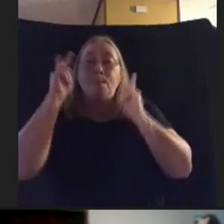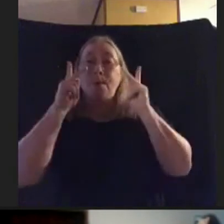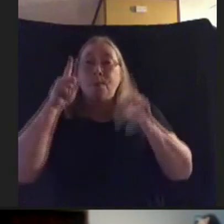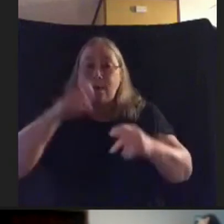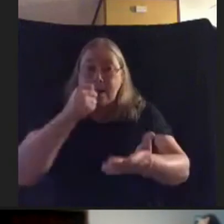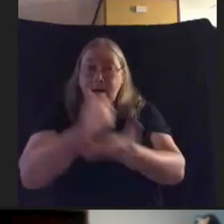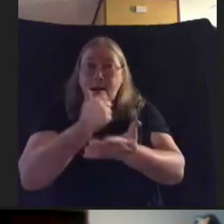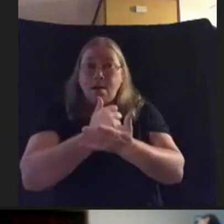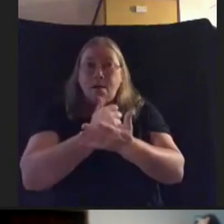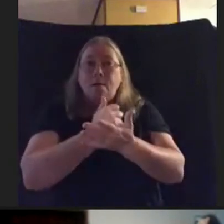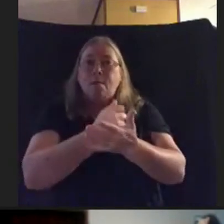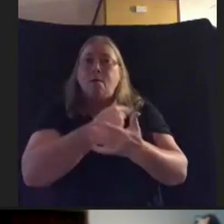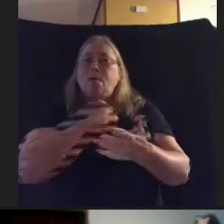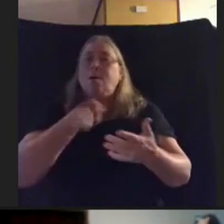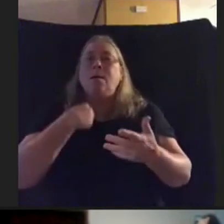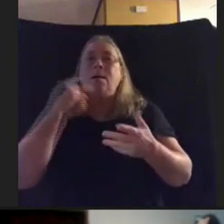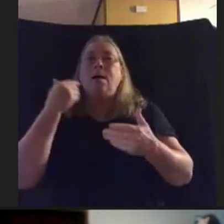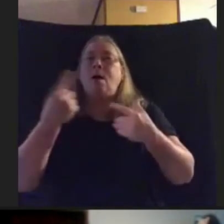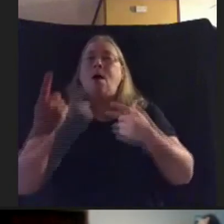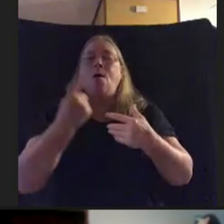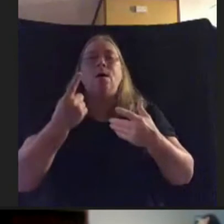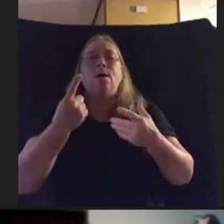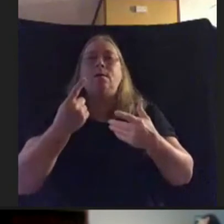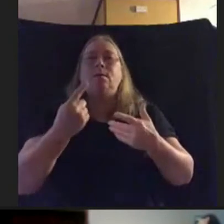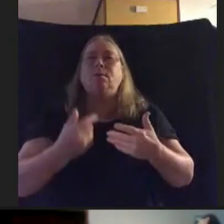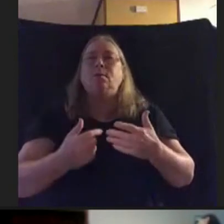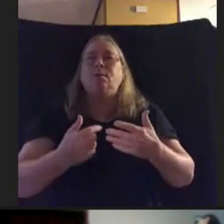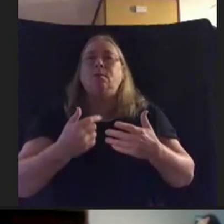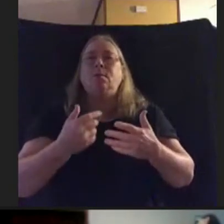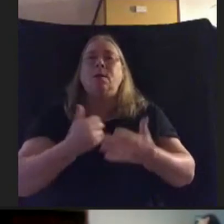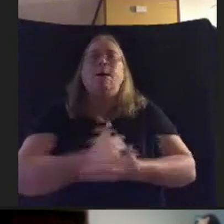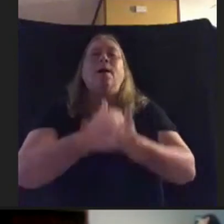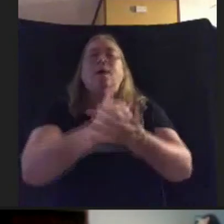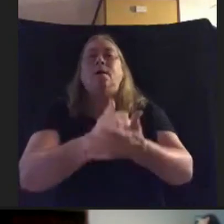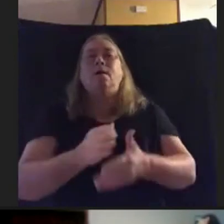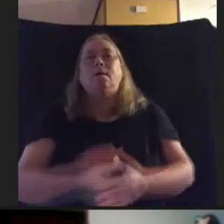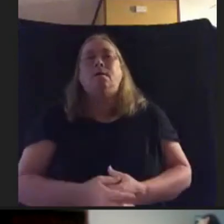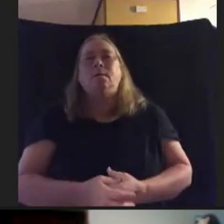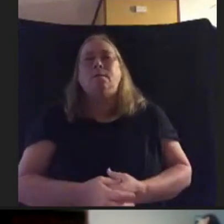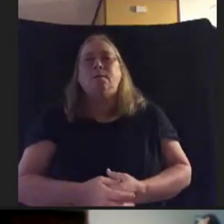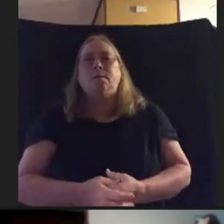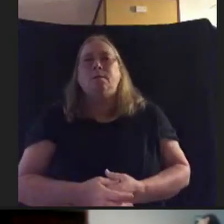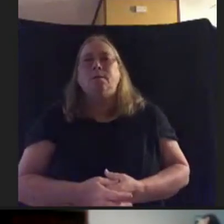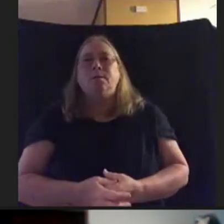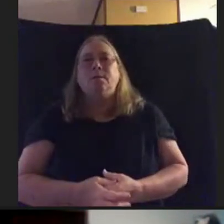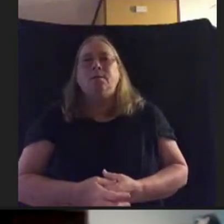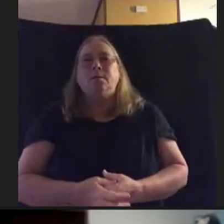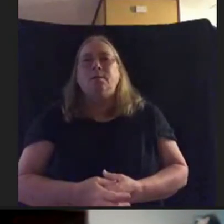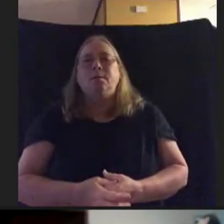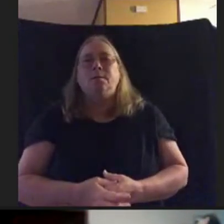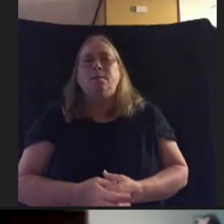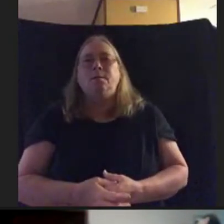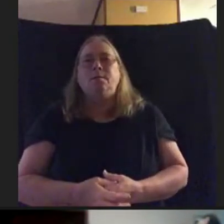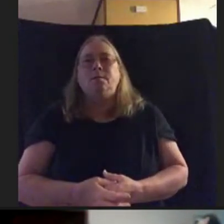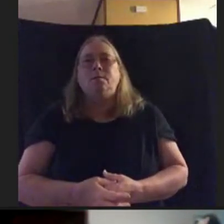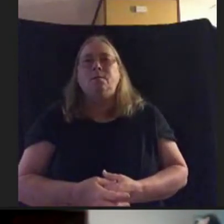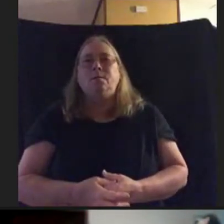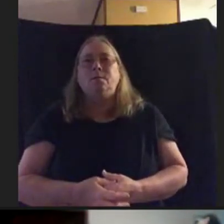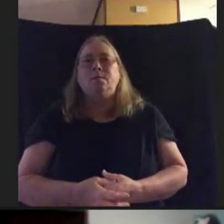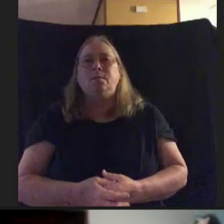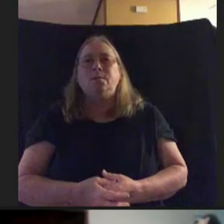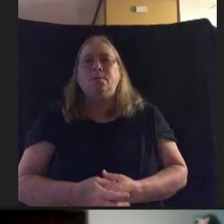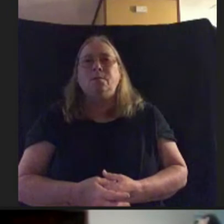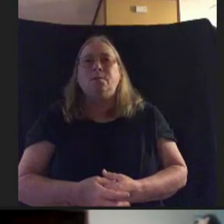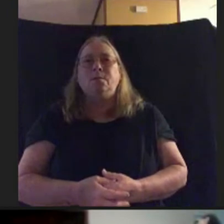someone out there to try to help. And I think we've seen that in the drive-through operations. Thank you, Jim. So Dr. Dobbs, we